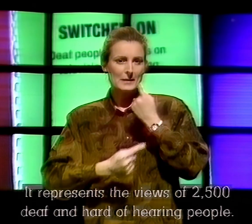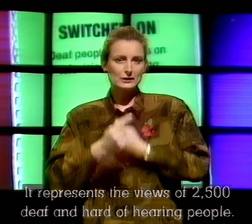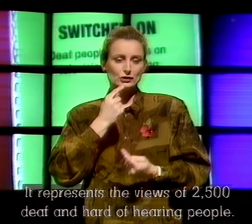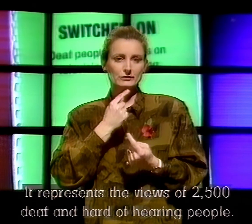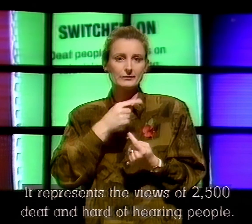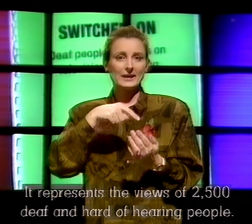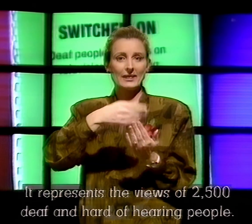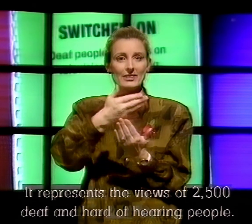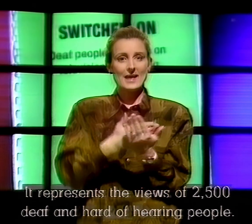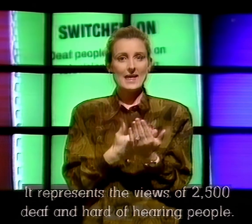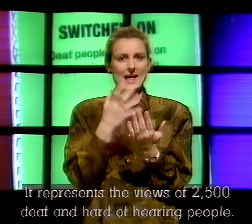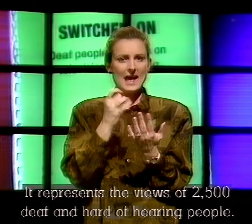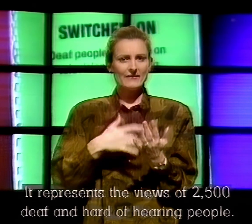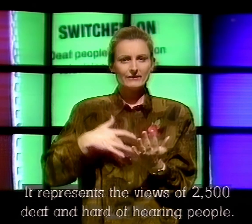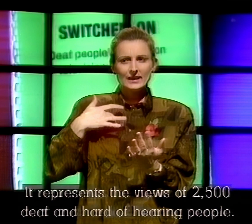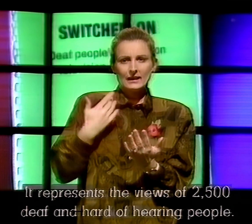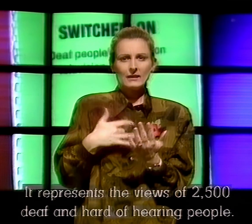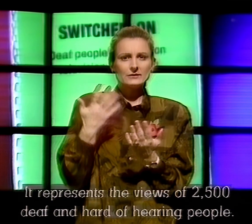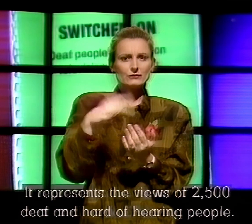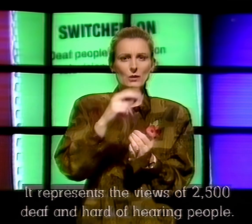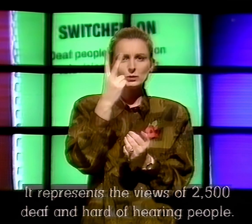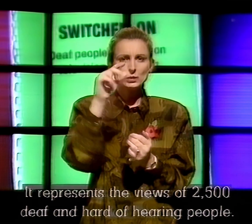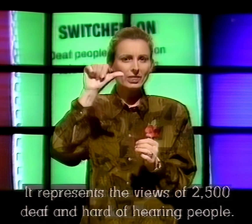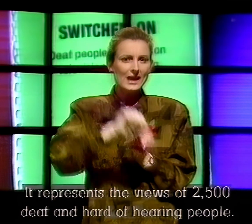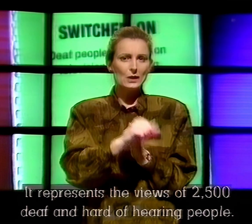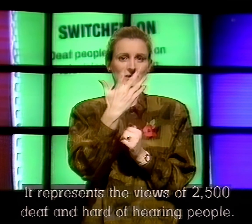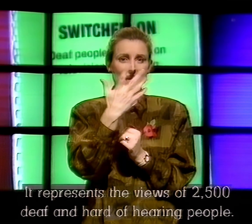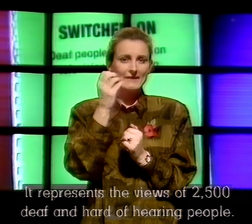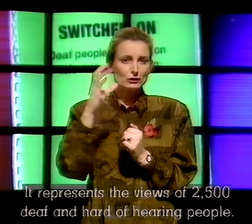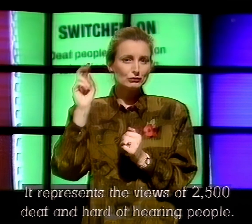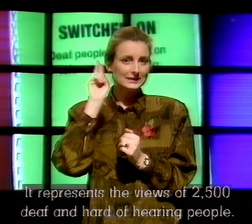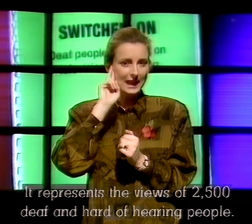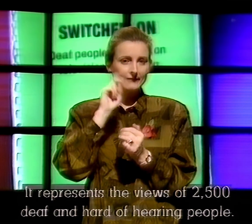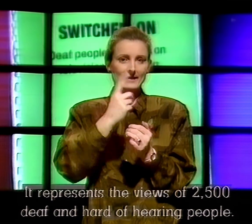the views of 2,500 deaf and hard of hearing people.